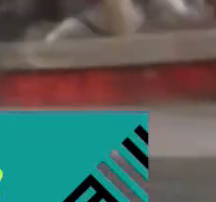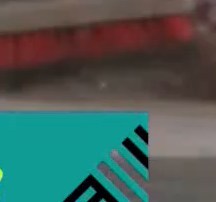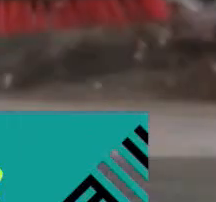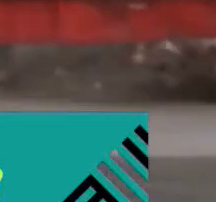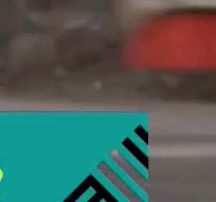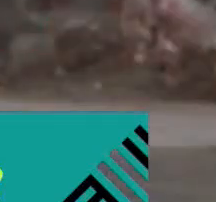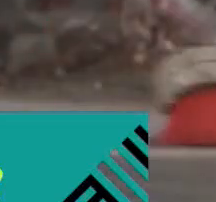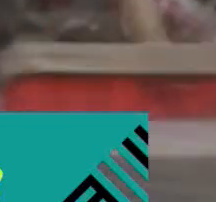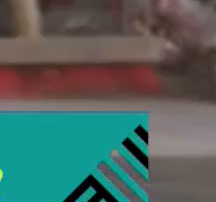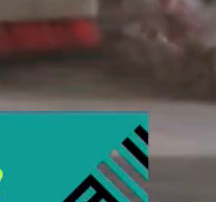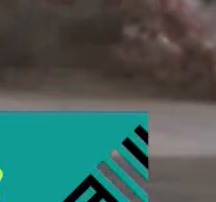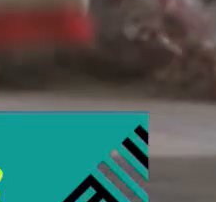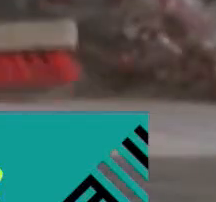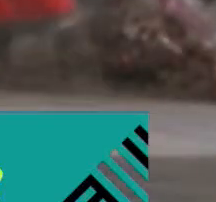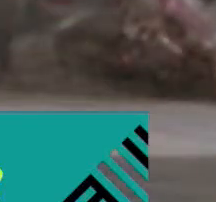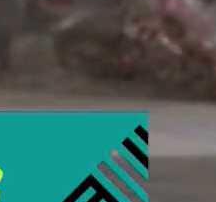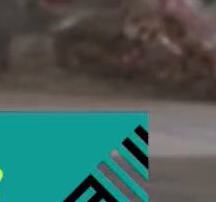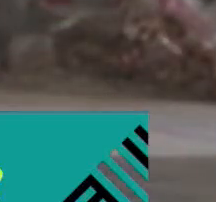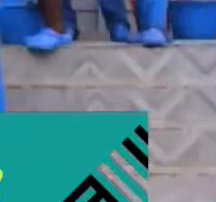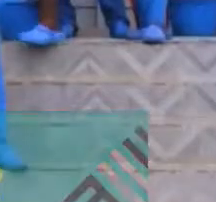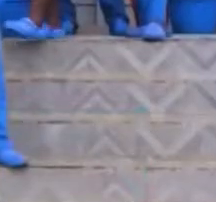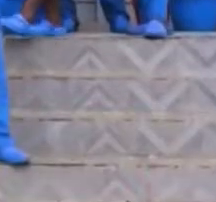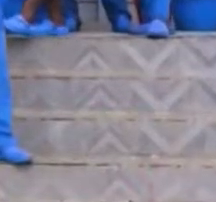has built up a cleaning empire.